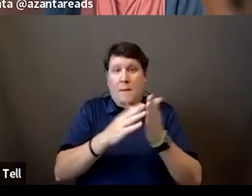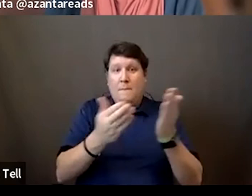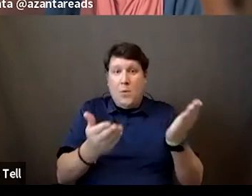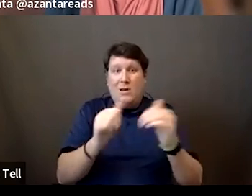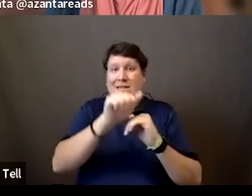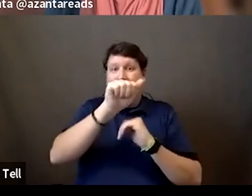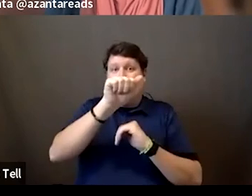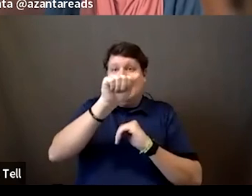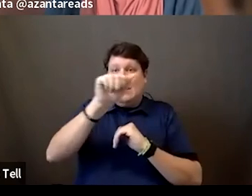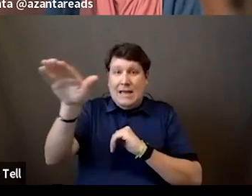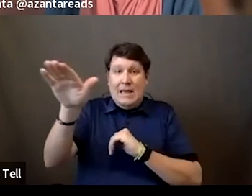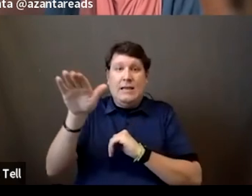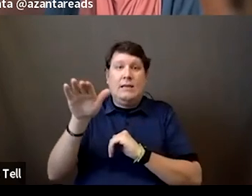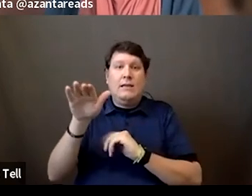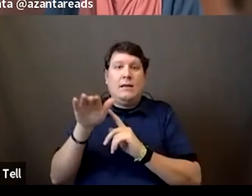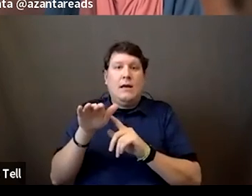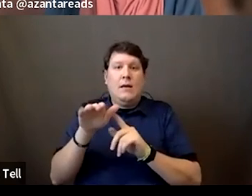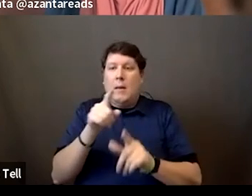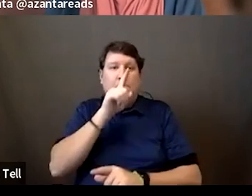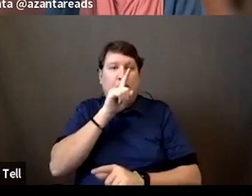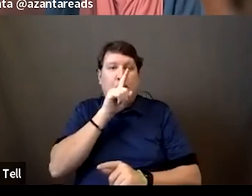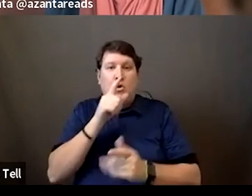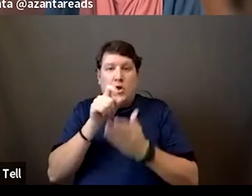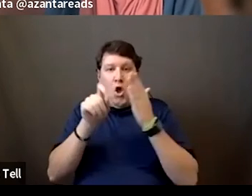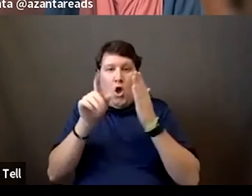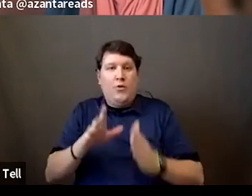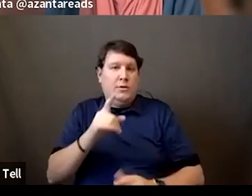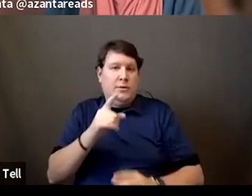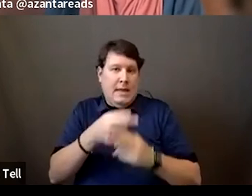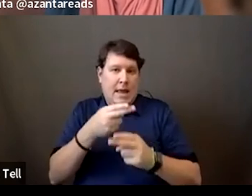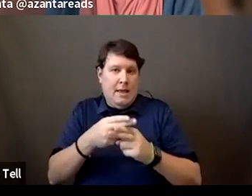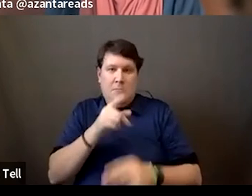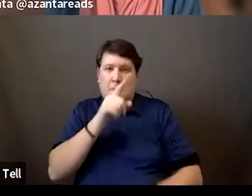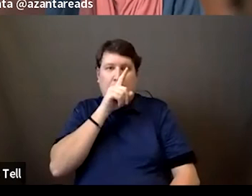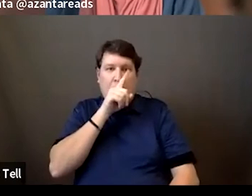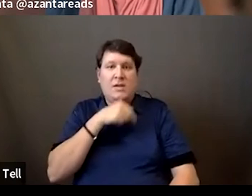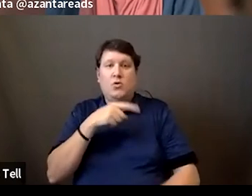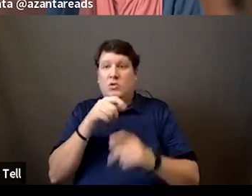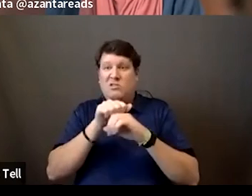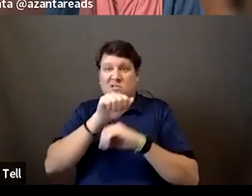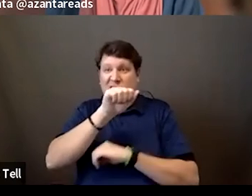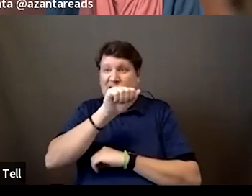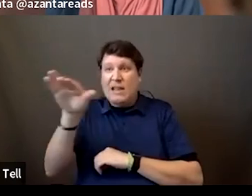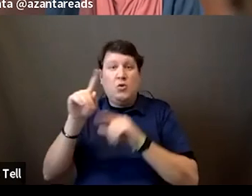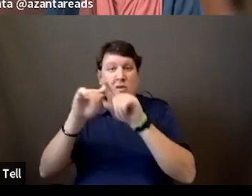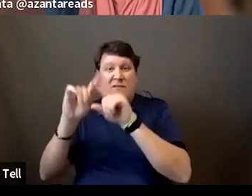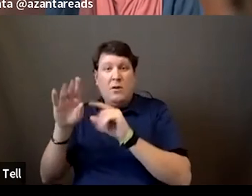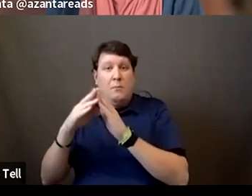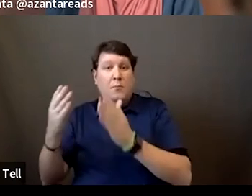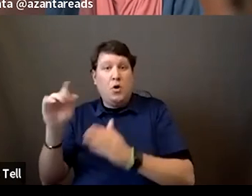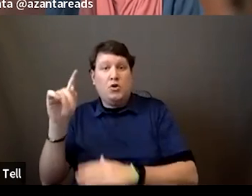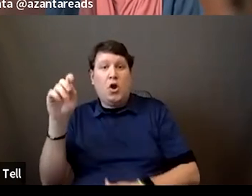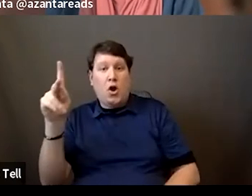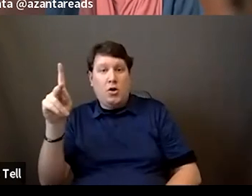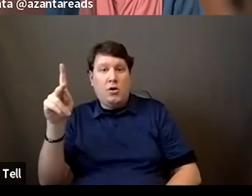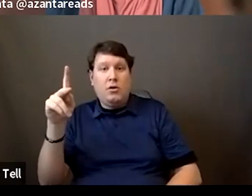mystery to figure out who the author was, and it blew up on Book Talk. And that was solely through the power of Book Talk. She's an indie